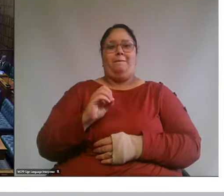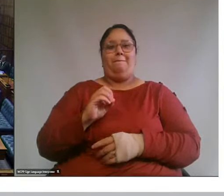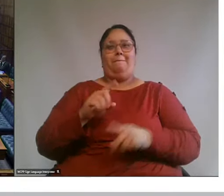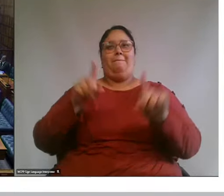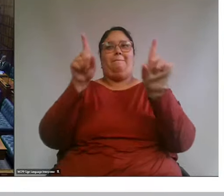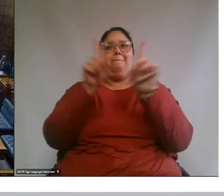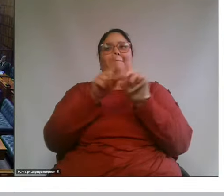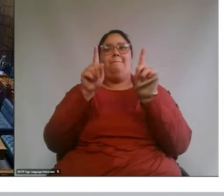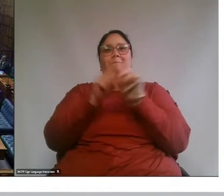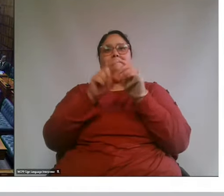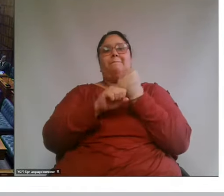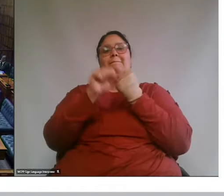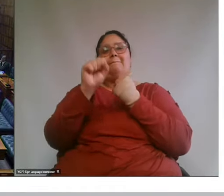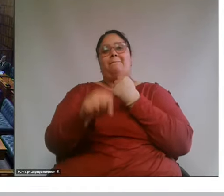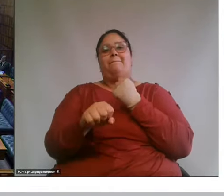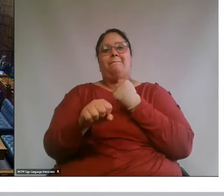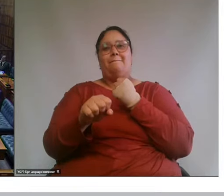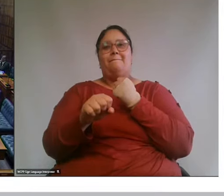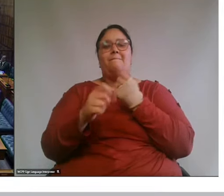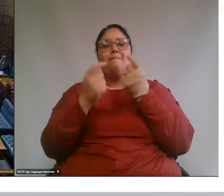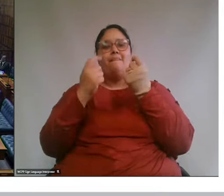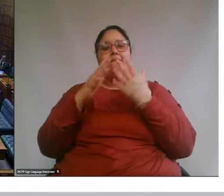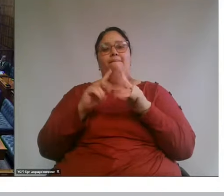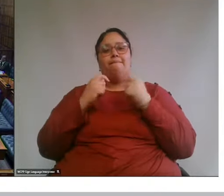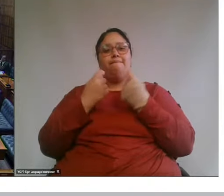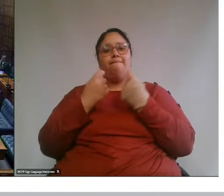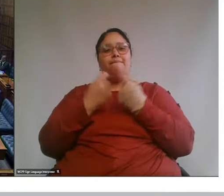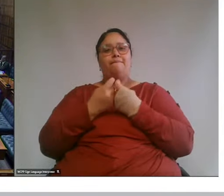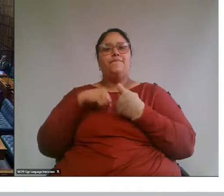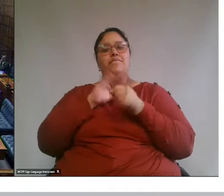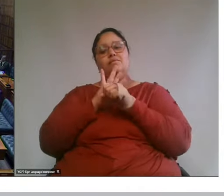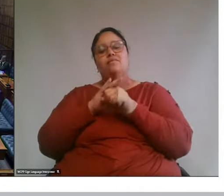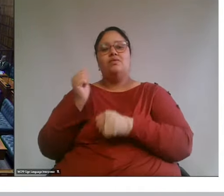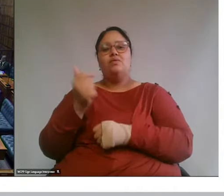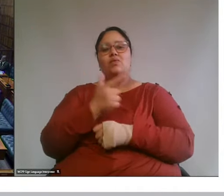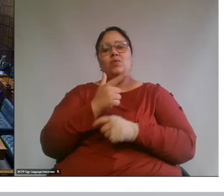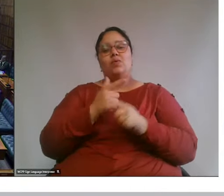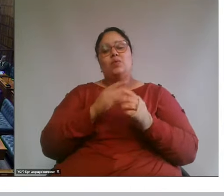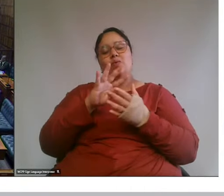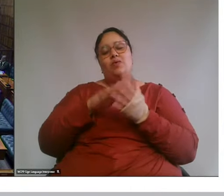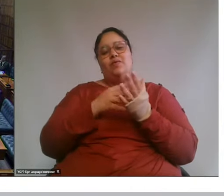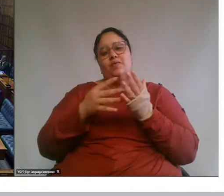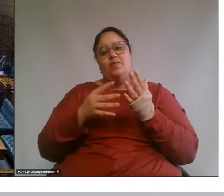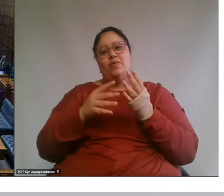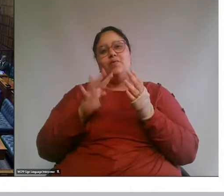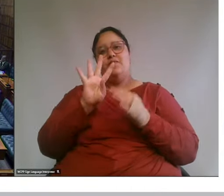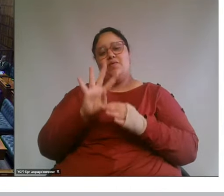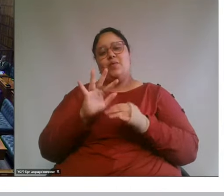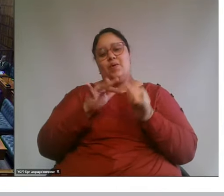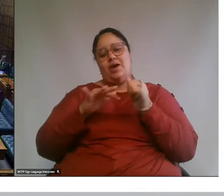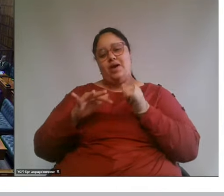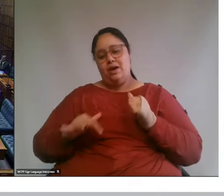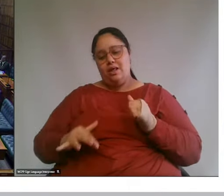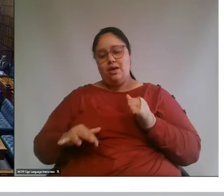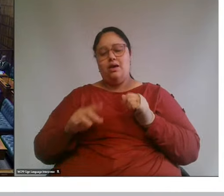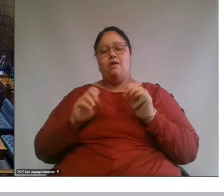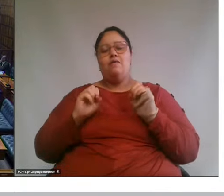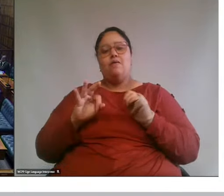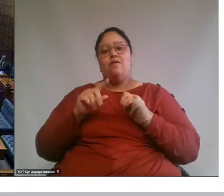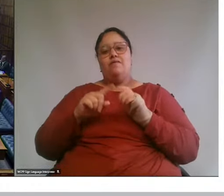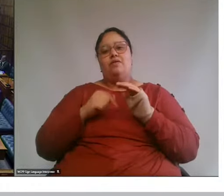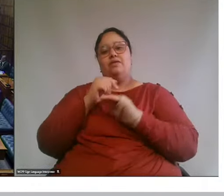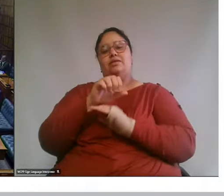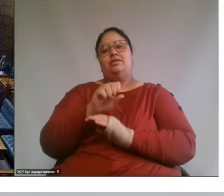the the uh Finance team so that we could cover all of the the four the four areas um uh after